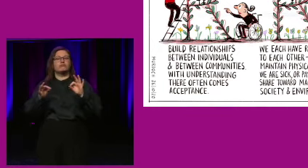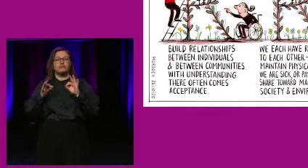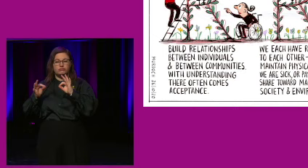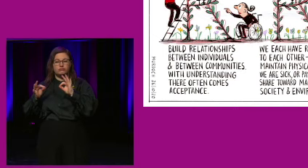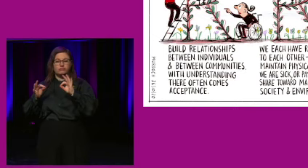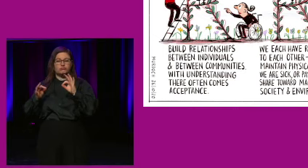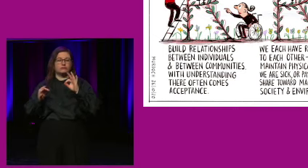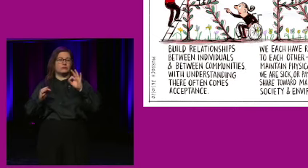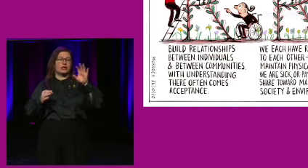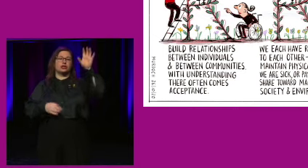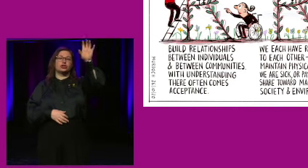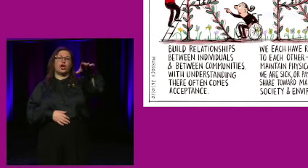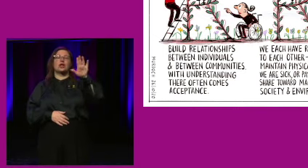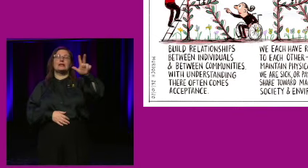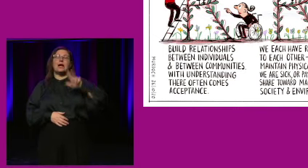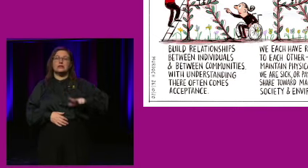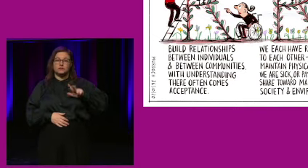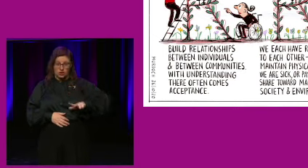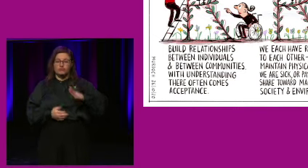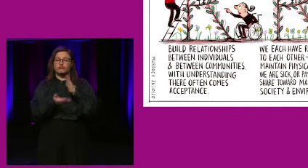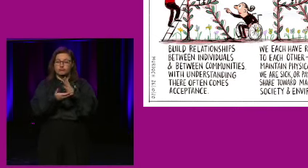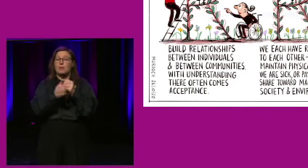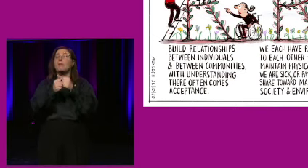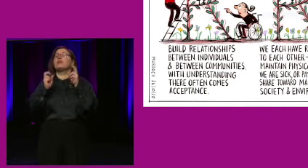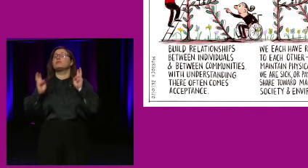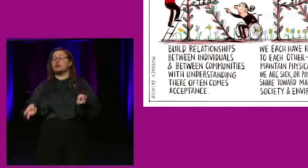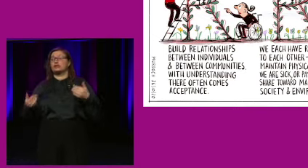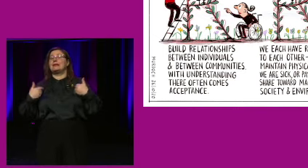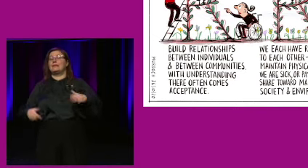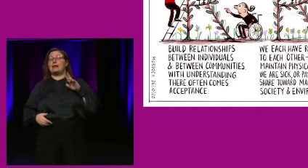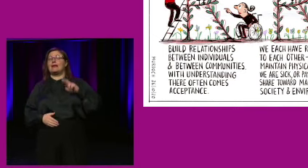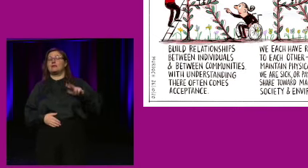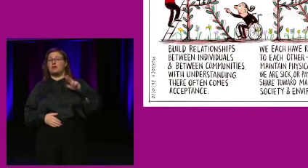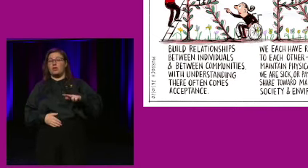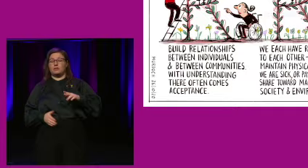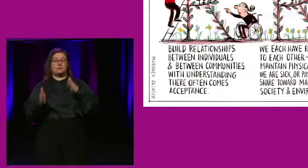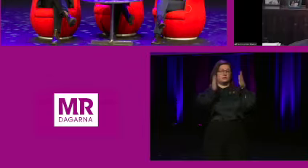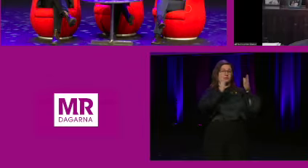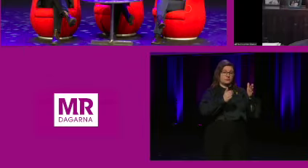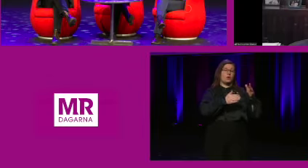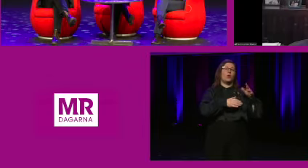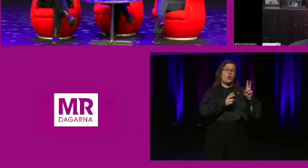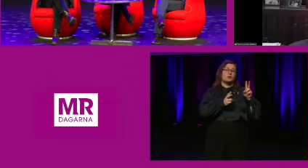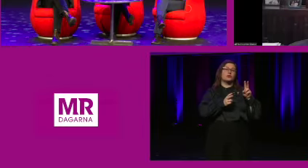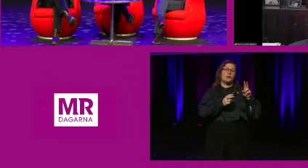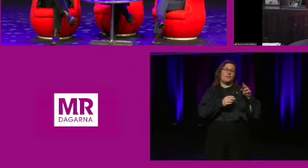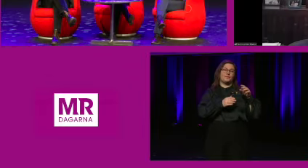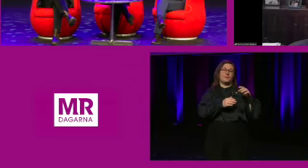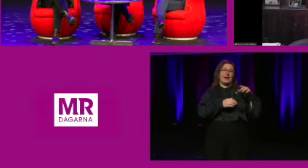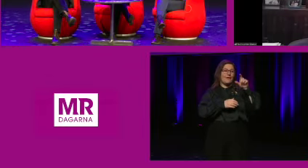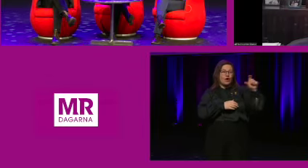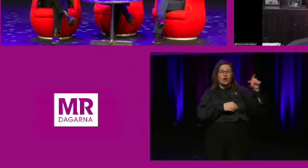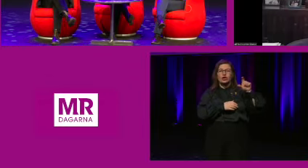government responsibilities, but also individuals' responsibilities, also the responsibilities of